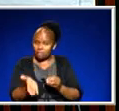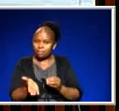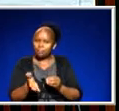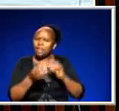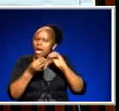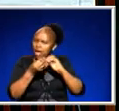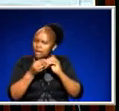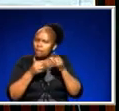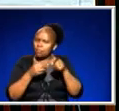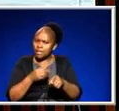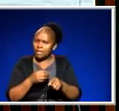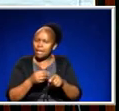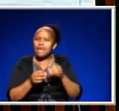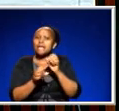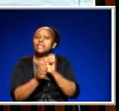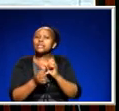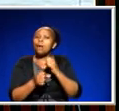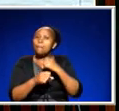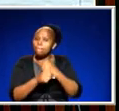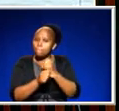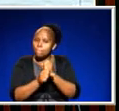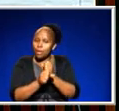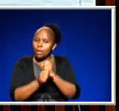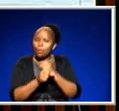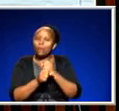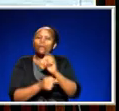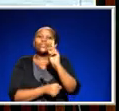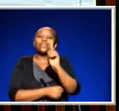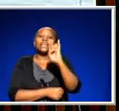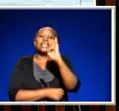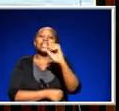number is made up of what we call digits.